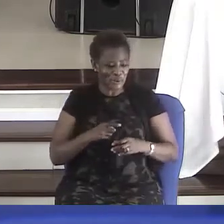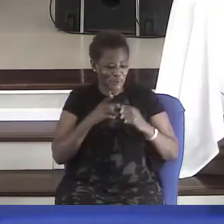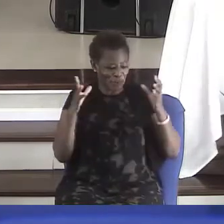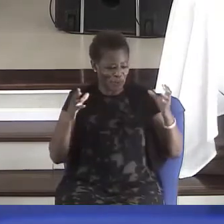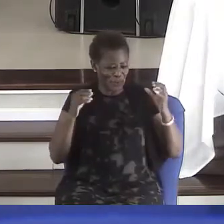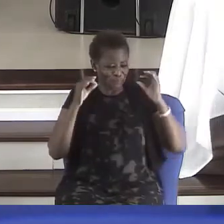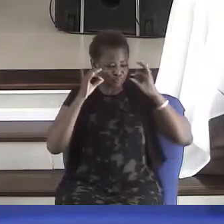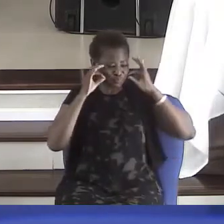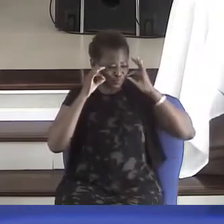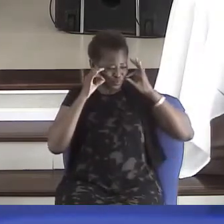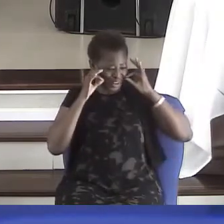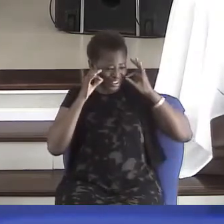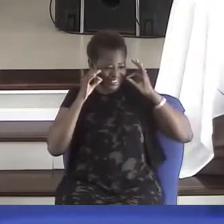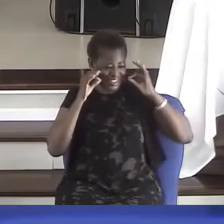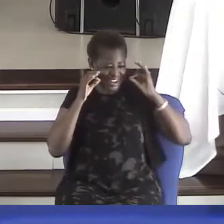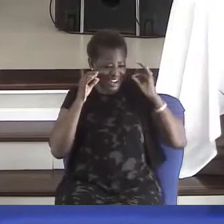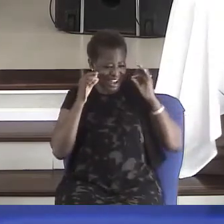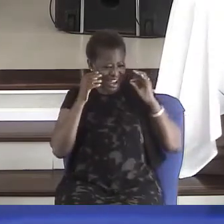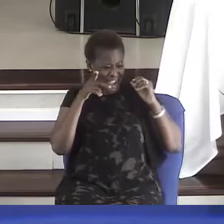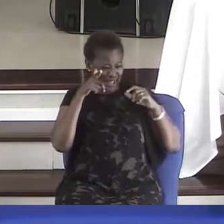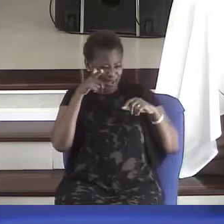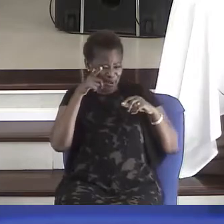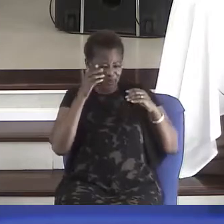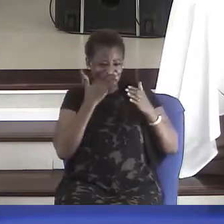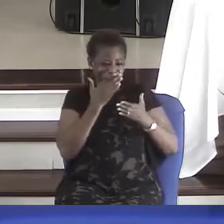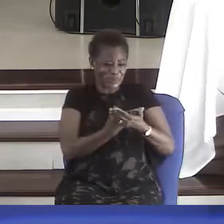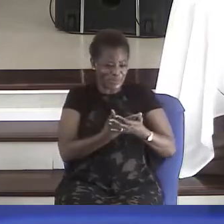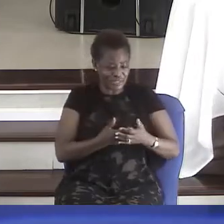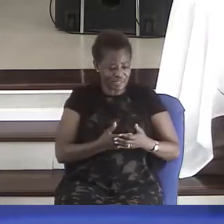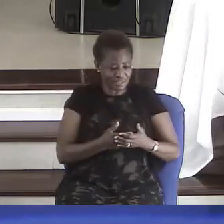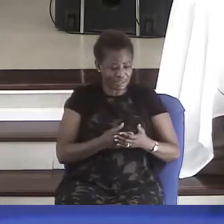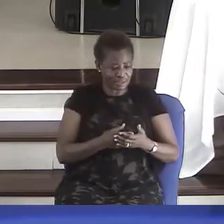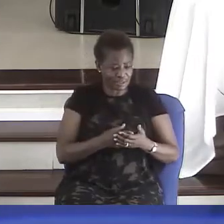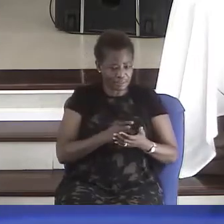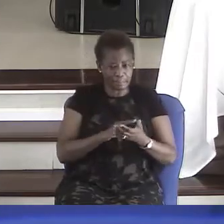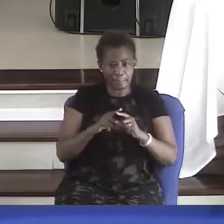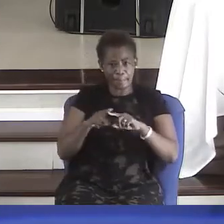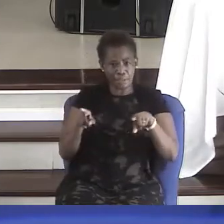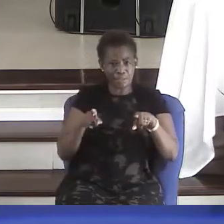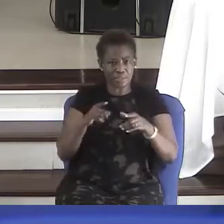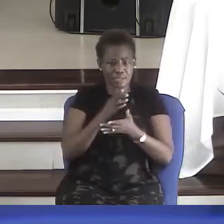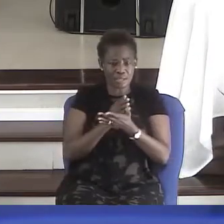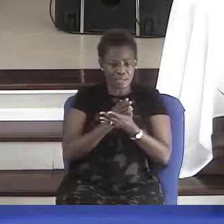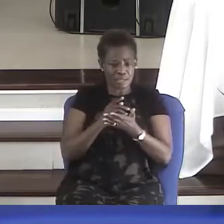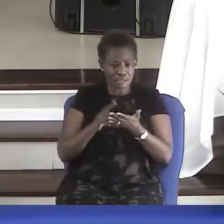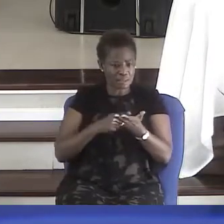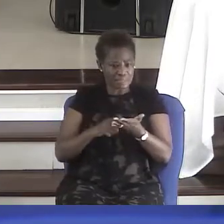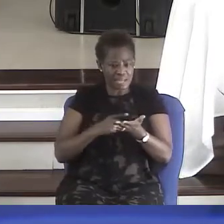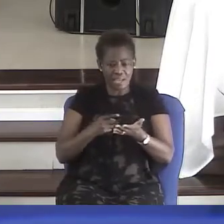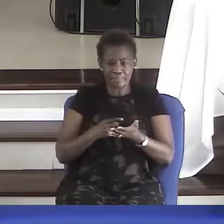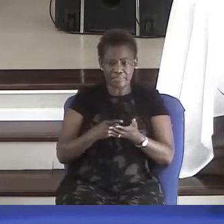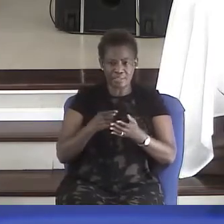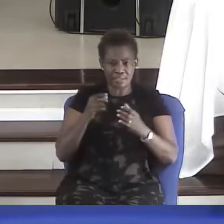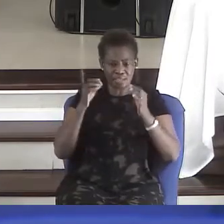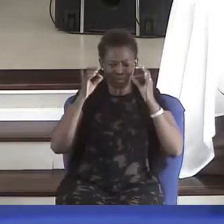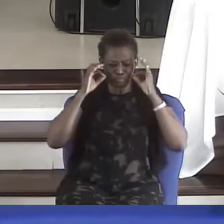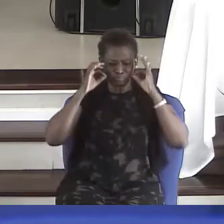Sometimes that fat needs to be trimmed off so that you live longer, so you get rid of some disease.